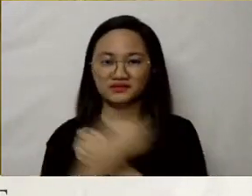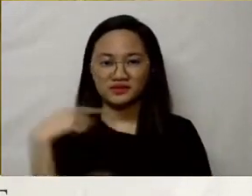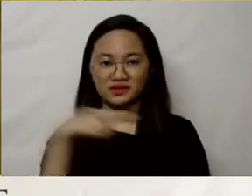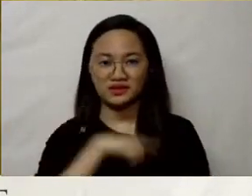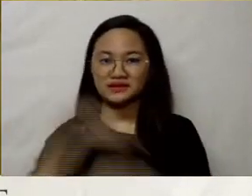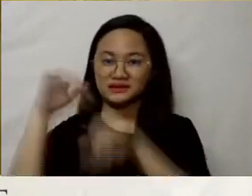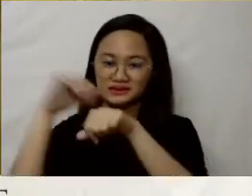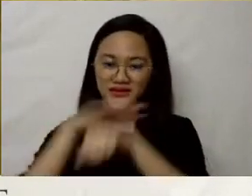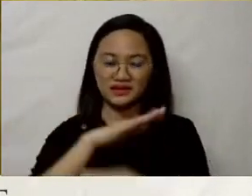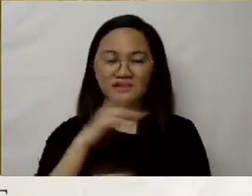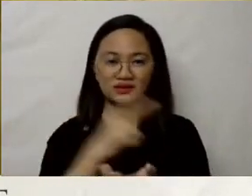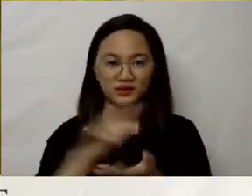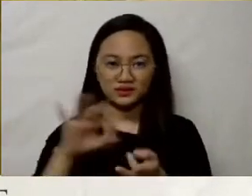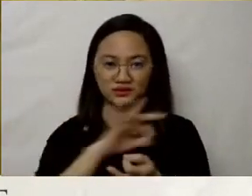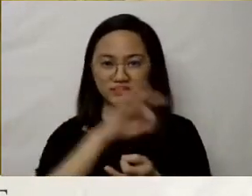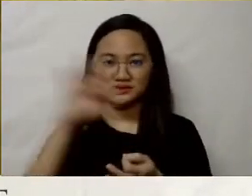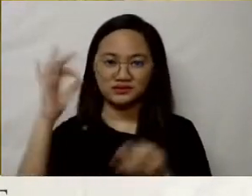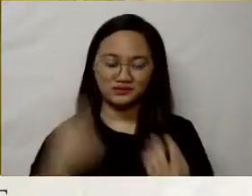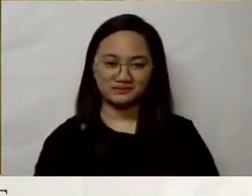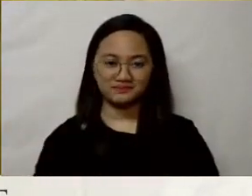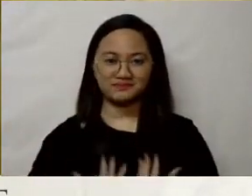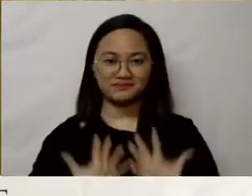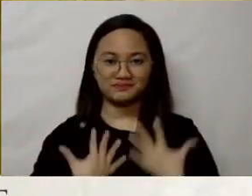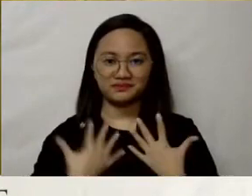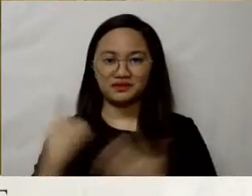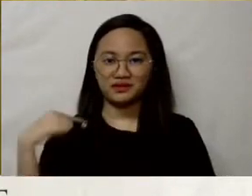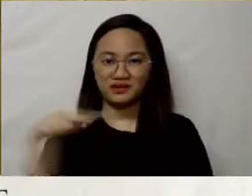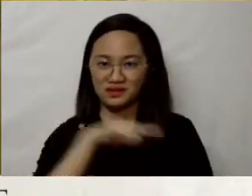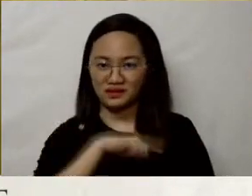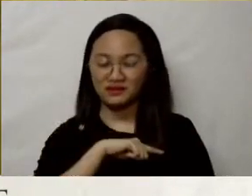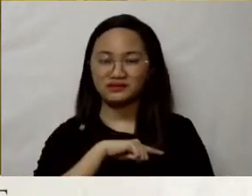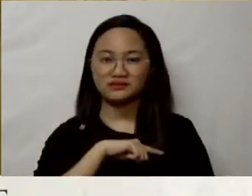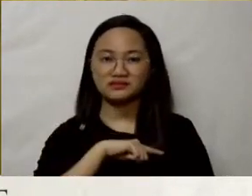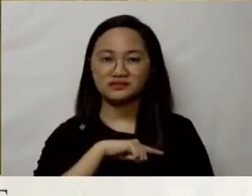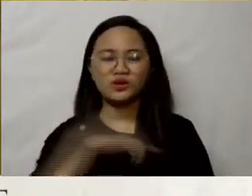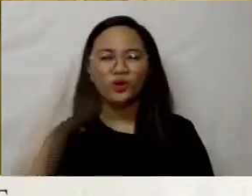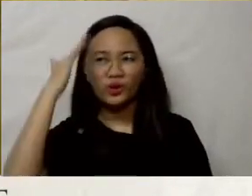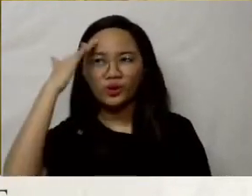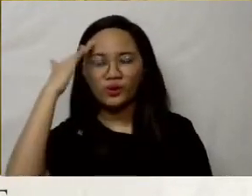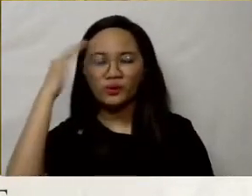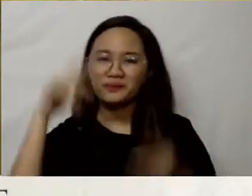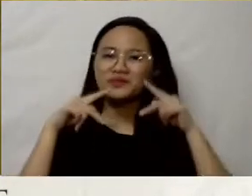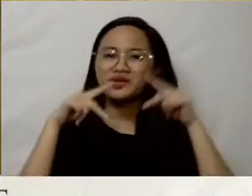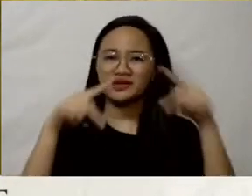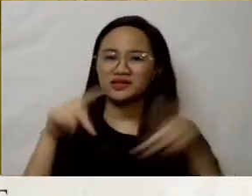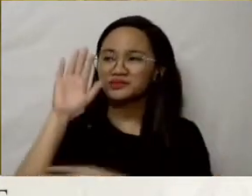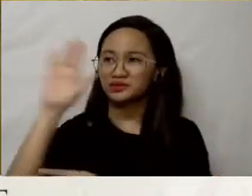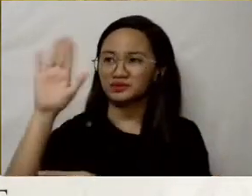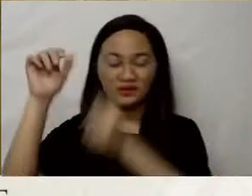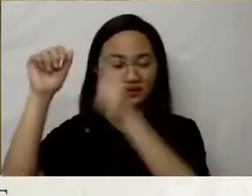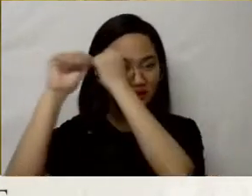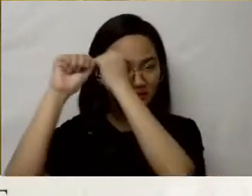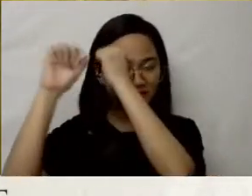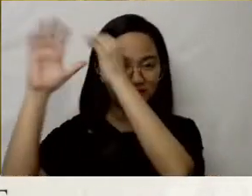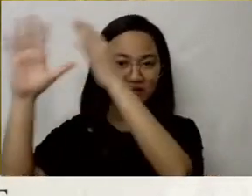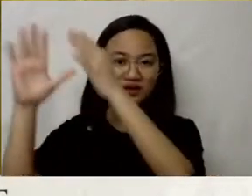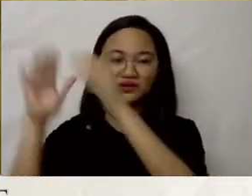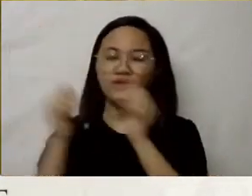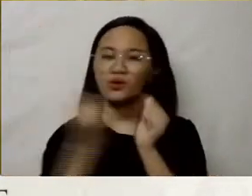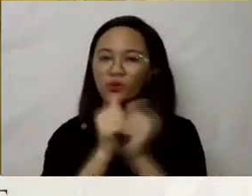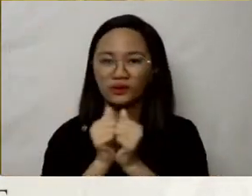flame in us. We acknowledge and proclaim that you are our Father with the help of